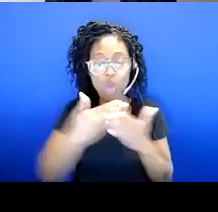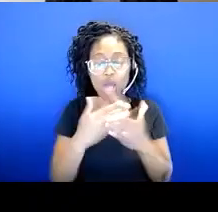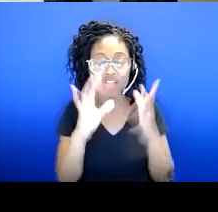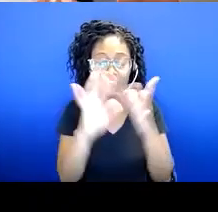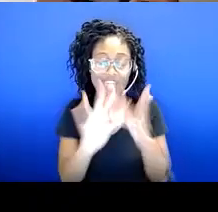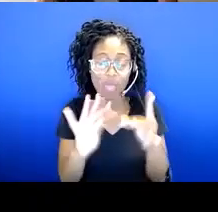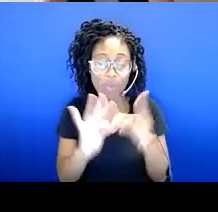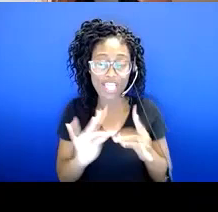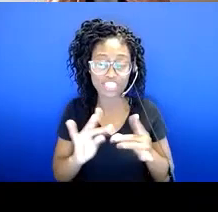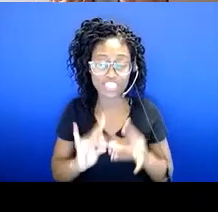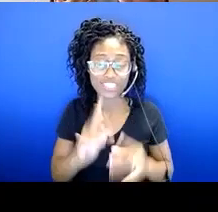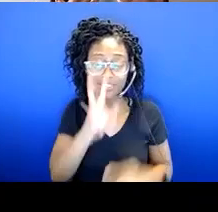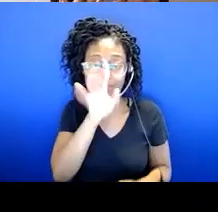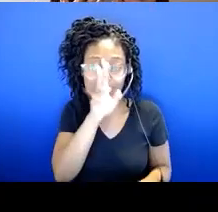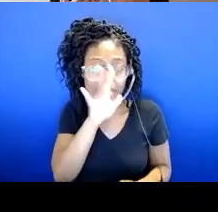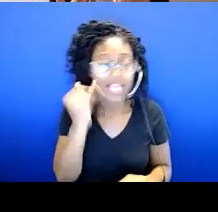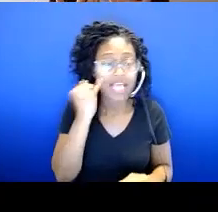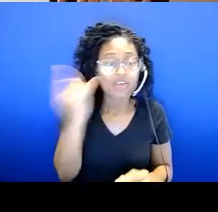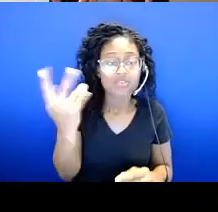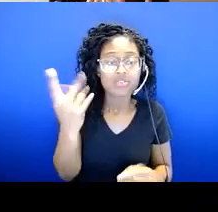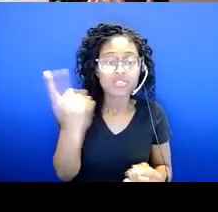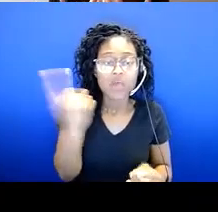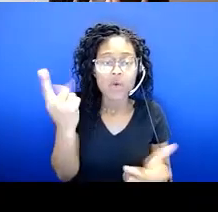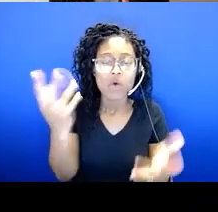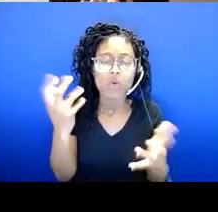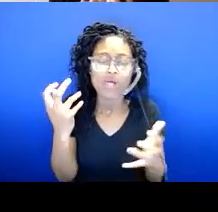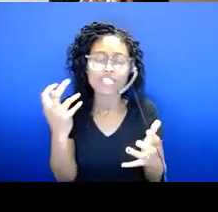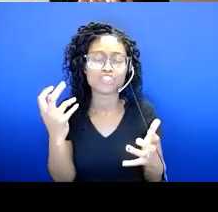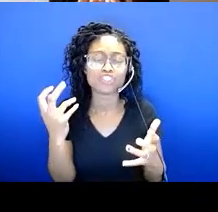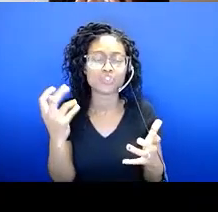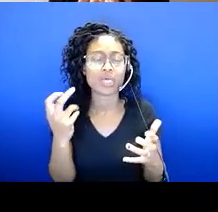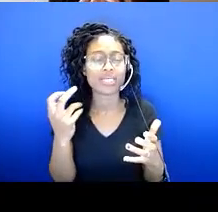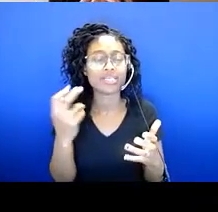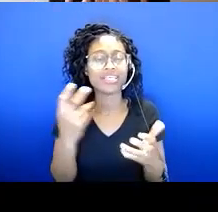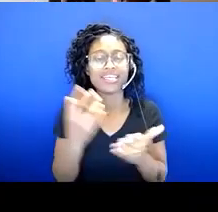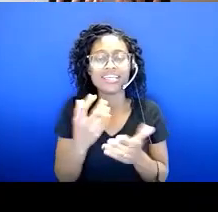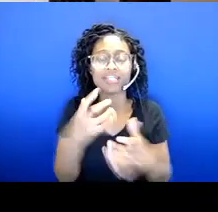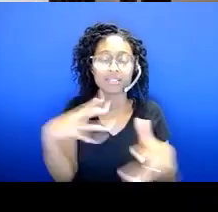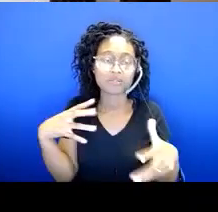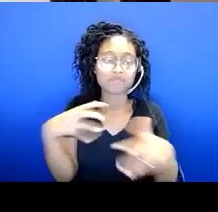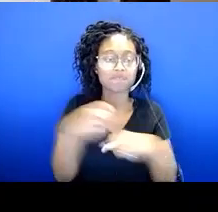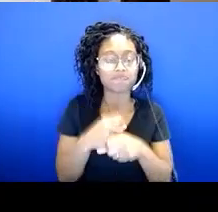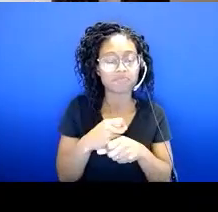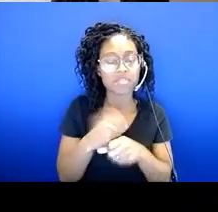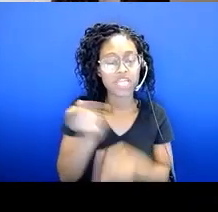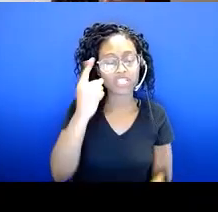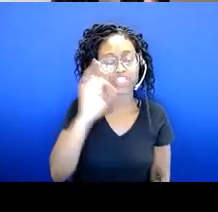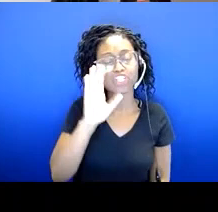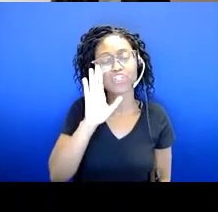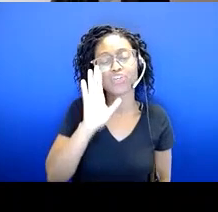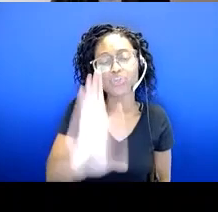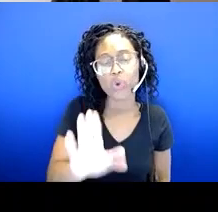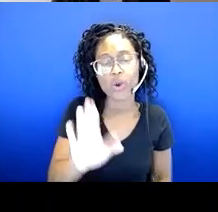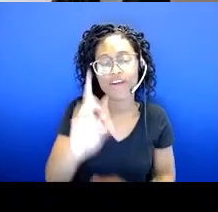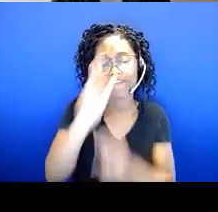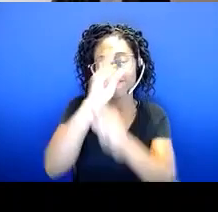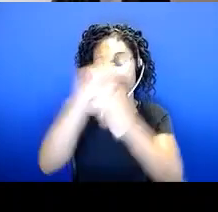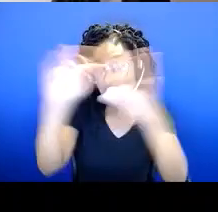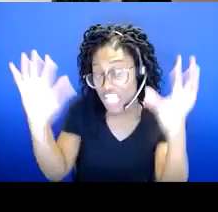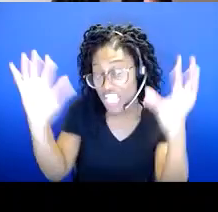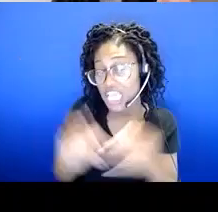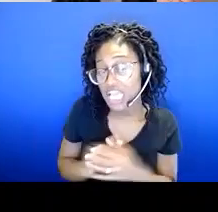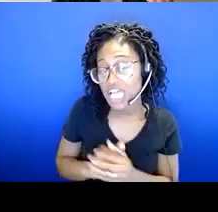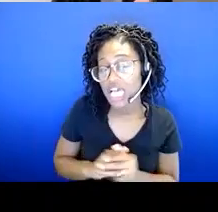just wanting to get a sense of how you kind of envision the heart and the meat of what you did, or the basic